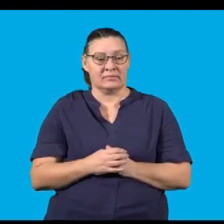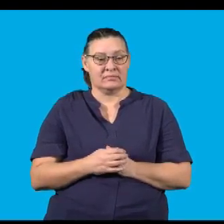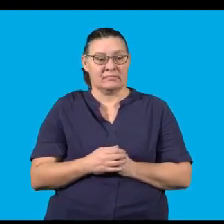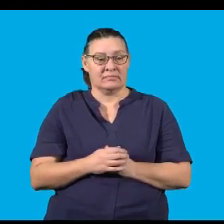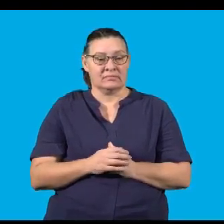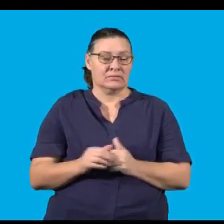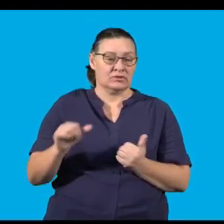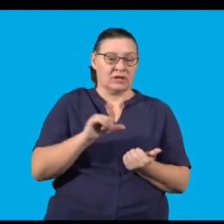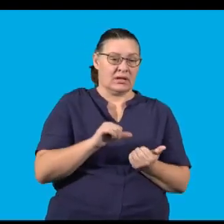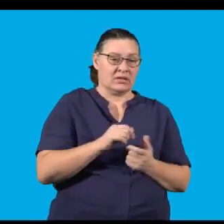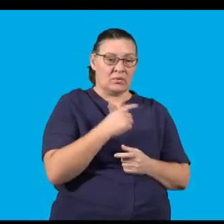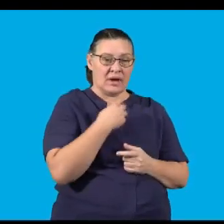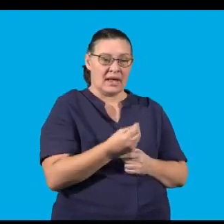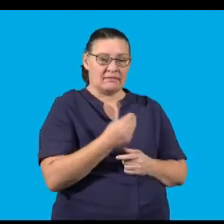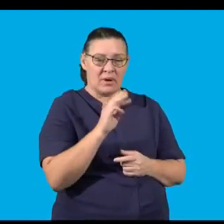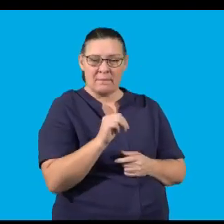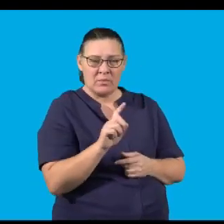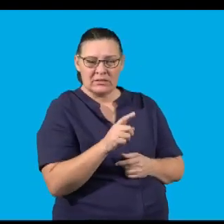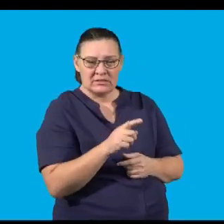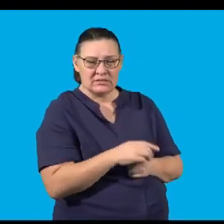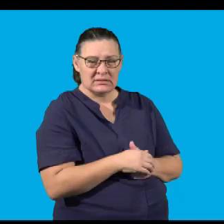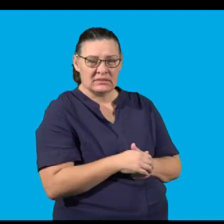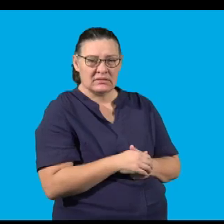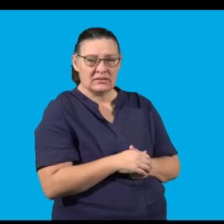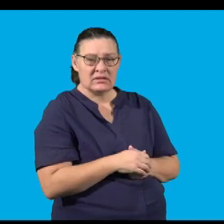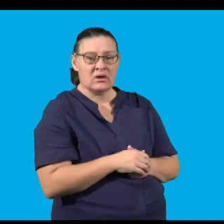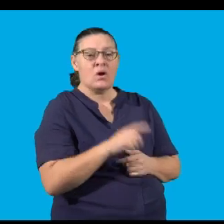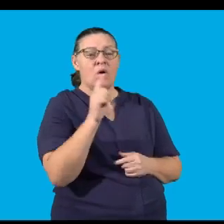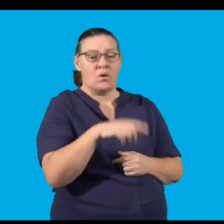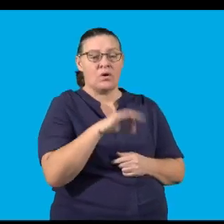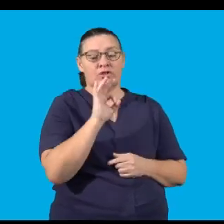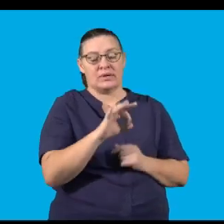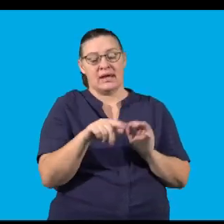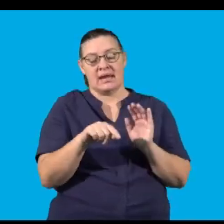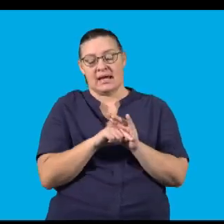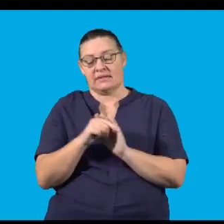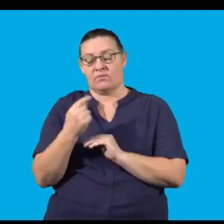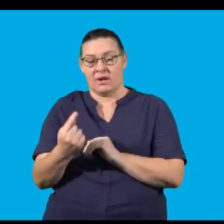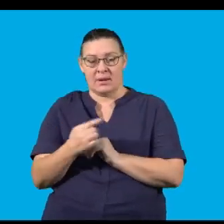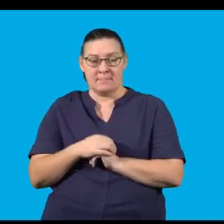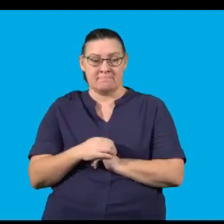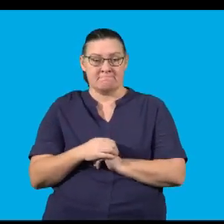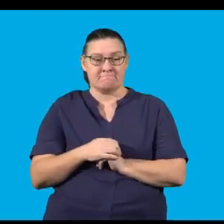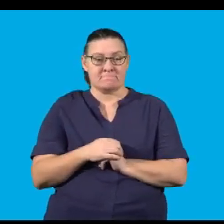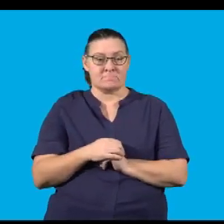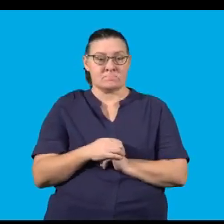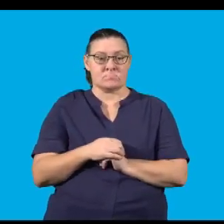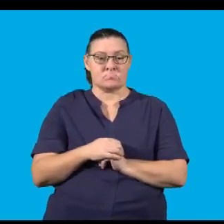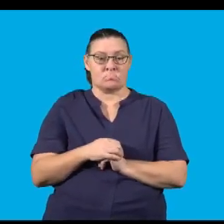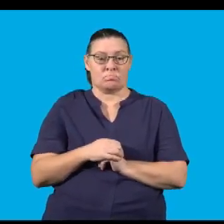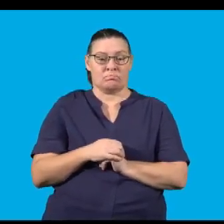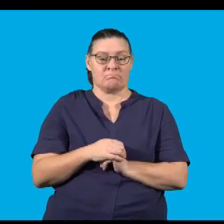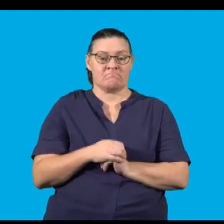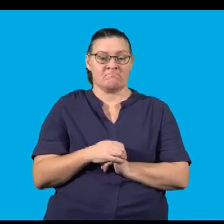just quickly go back and check what we had for M. We had 3 and -1.